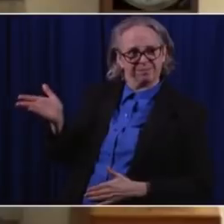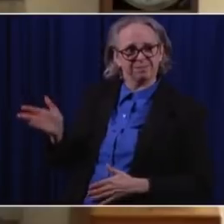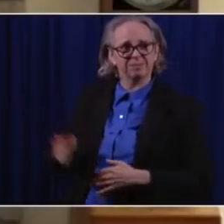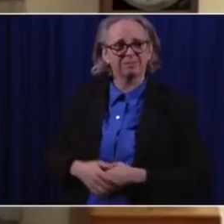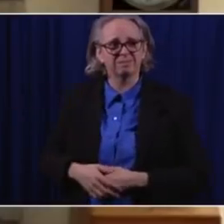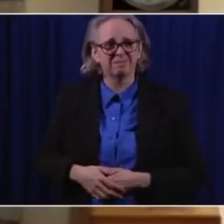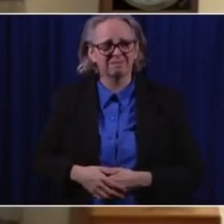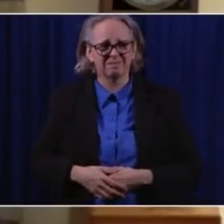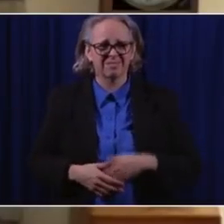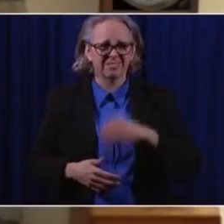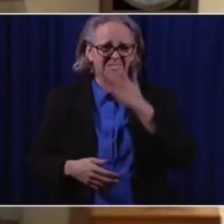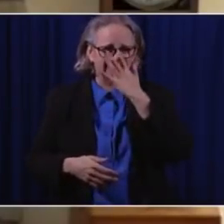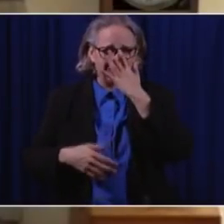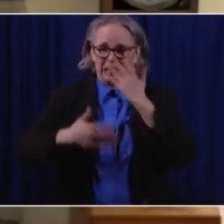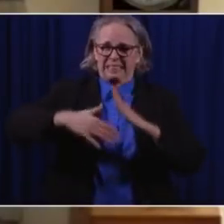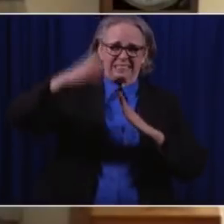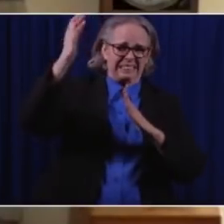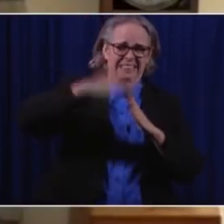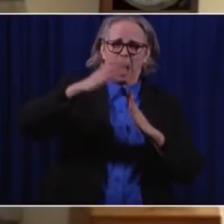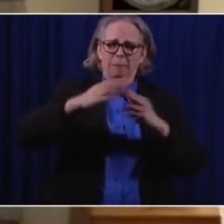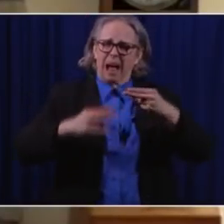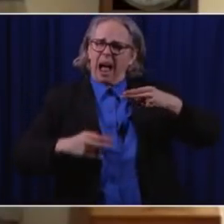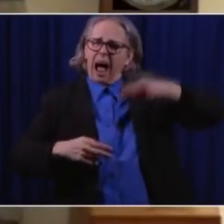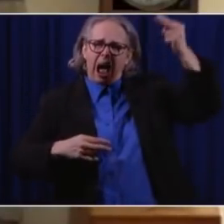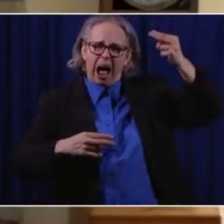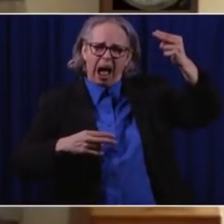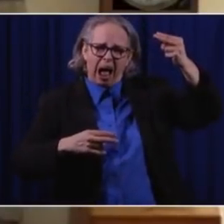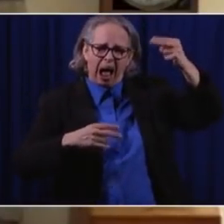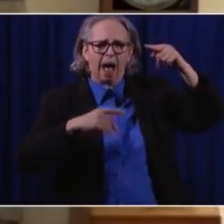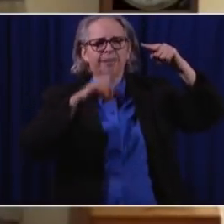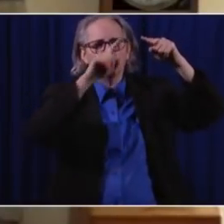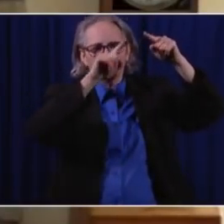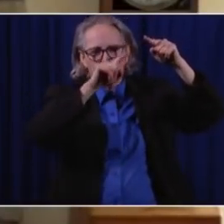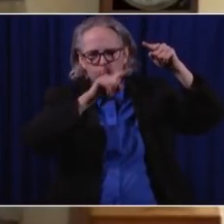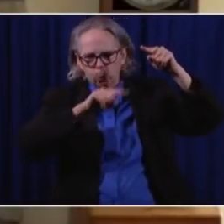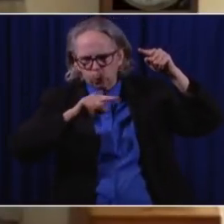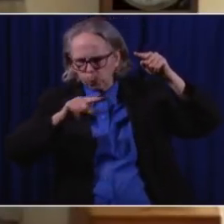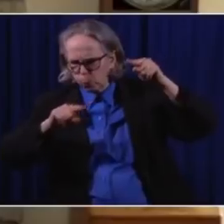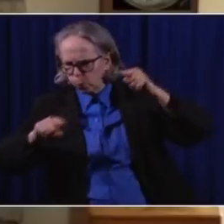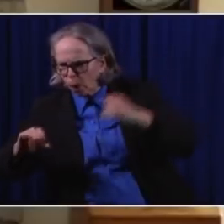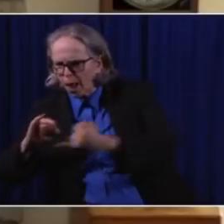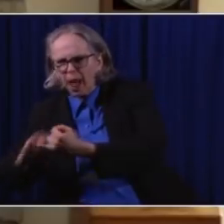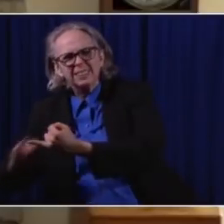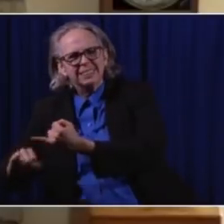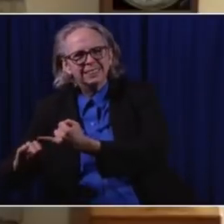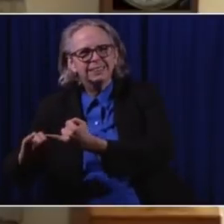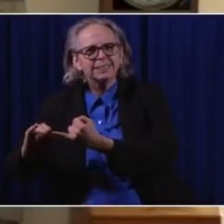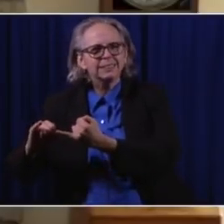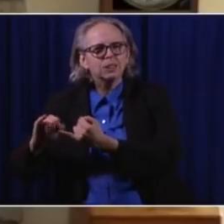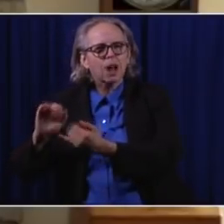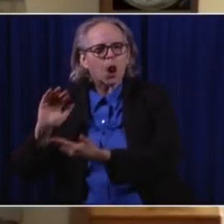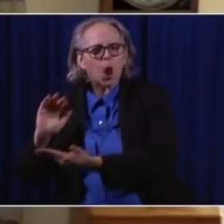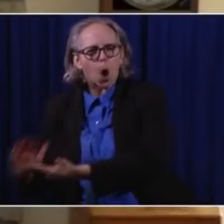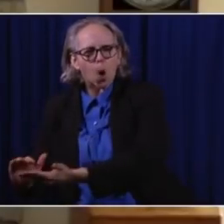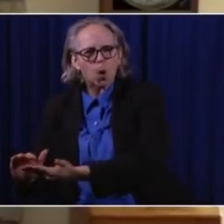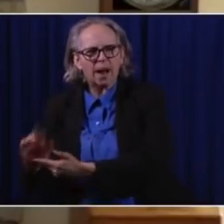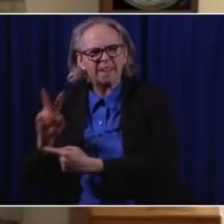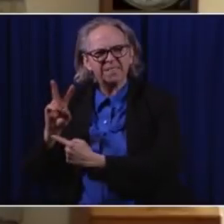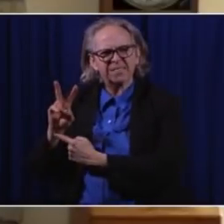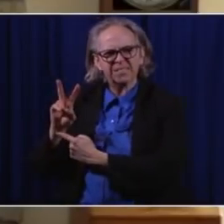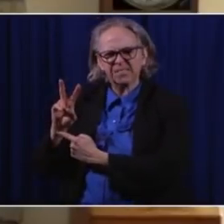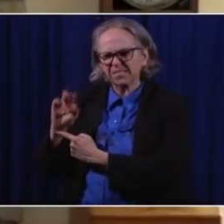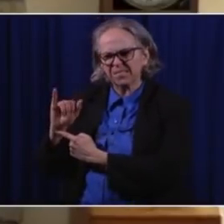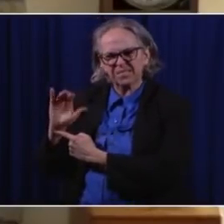to that in a minute, down. Our last county is Vinton County. But even in Vinton County, our 88th highest